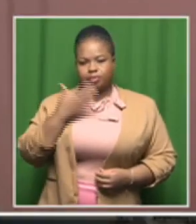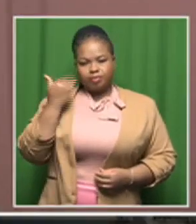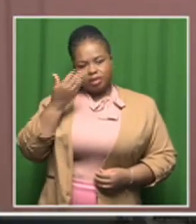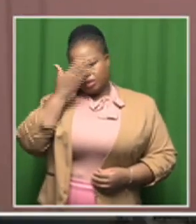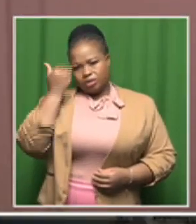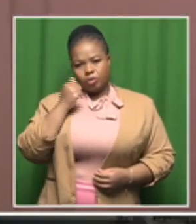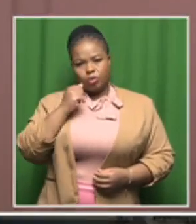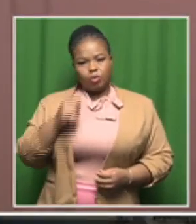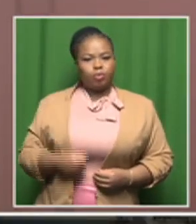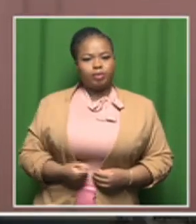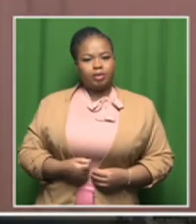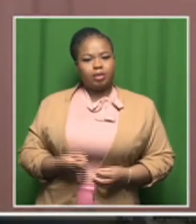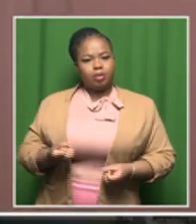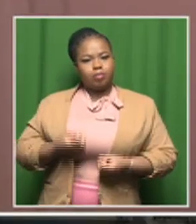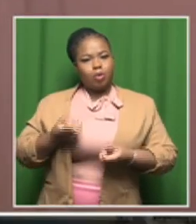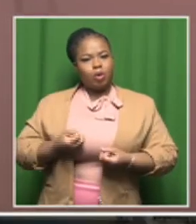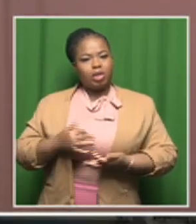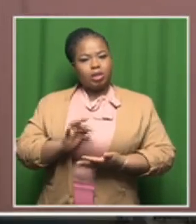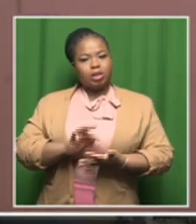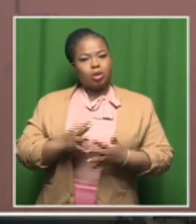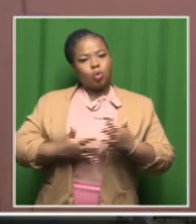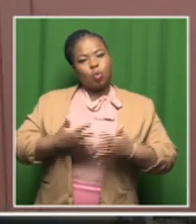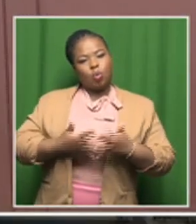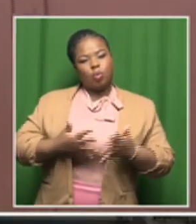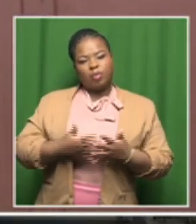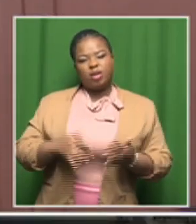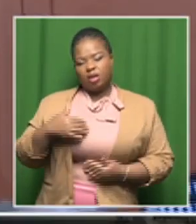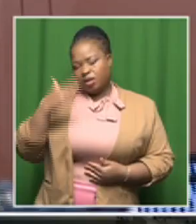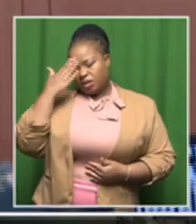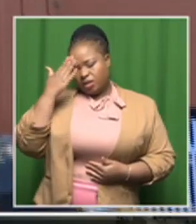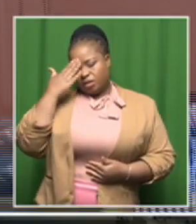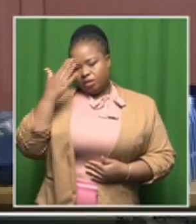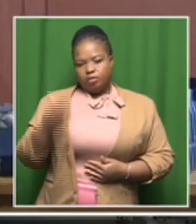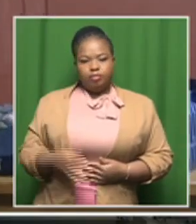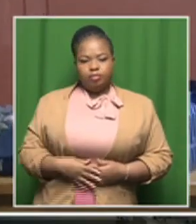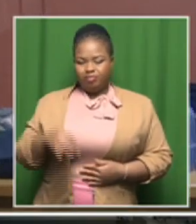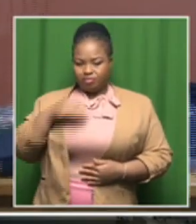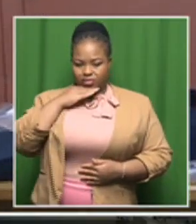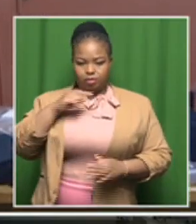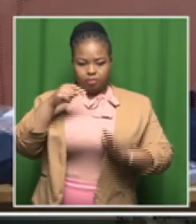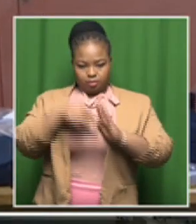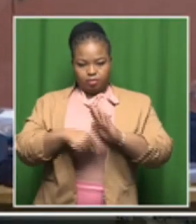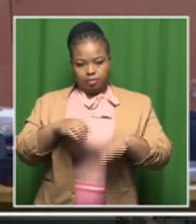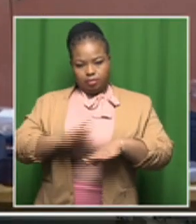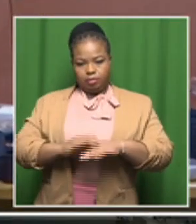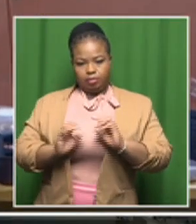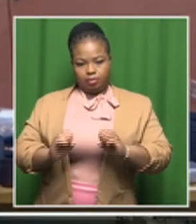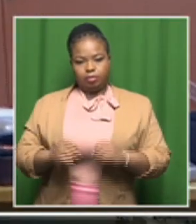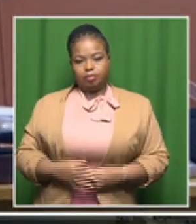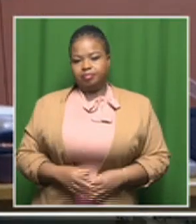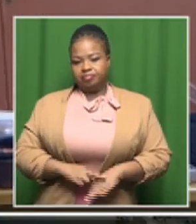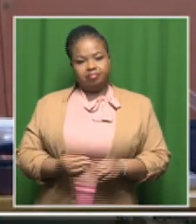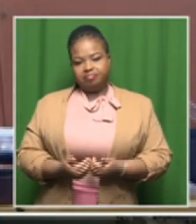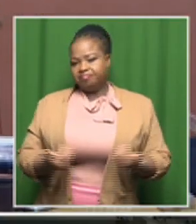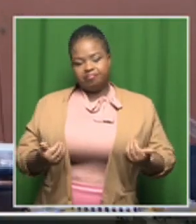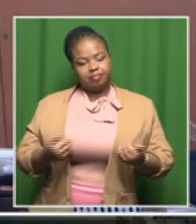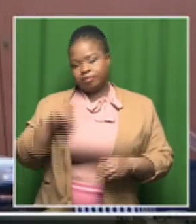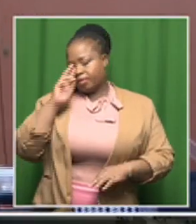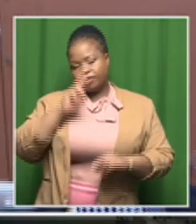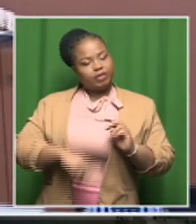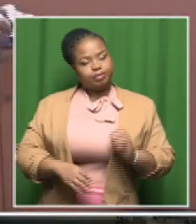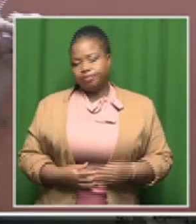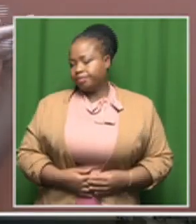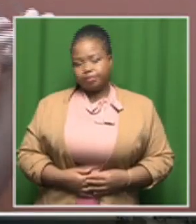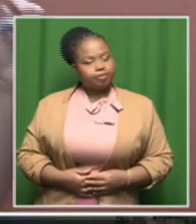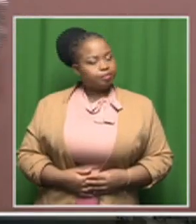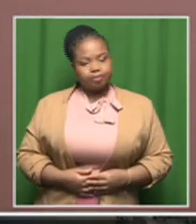means, although I know what it smells like and what it tastes like. Apartheid was never funny. No.